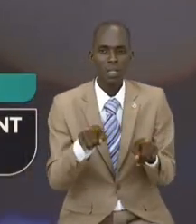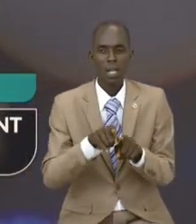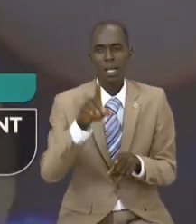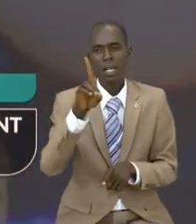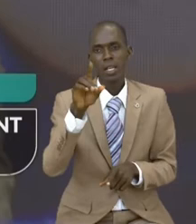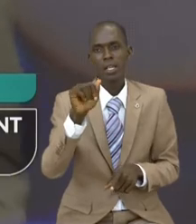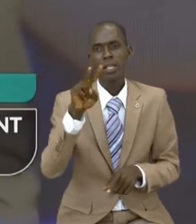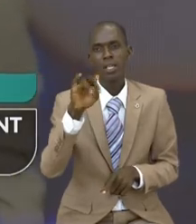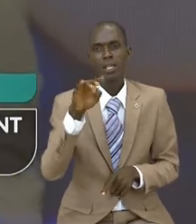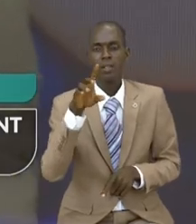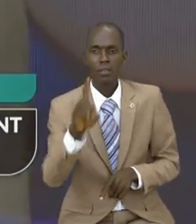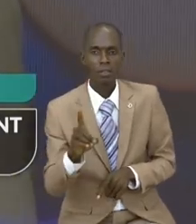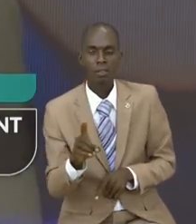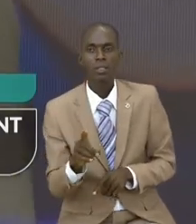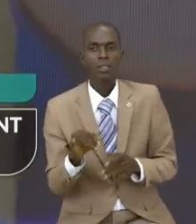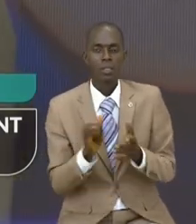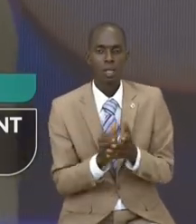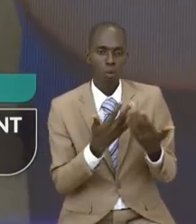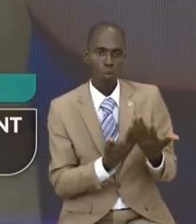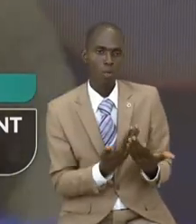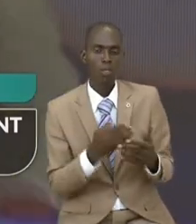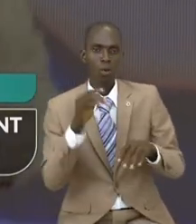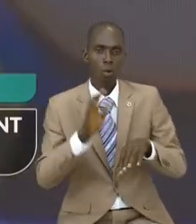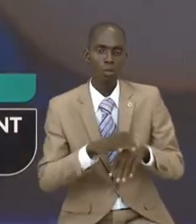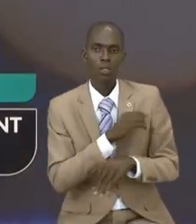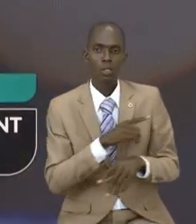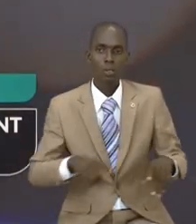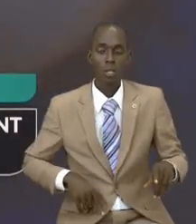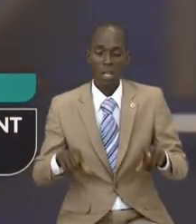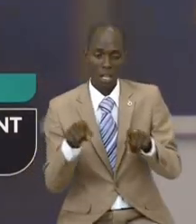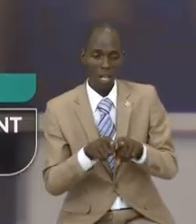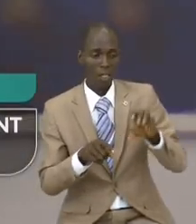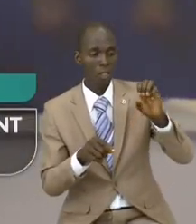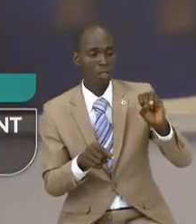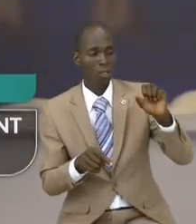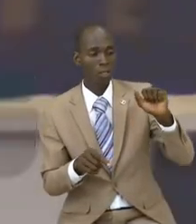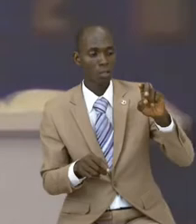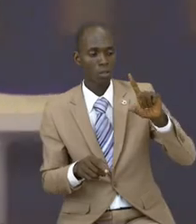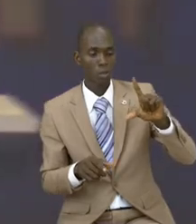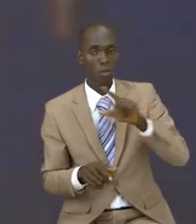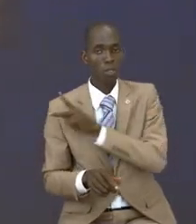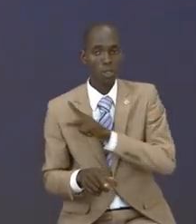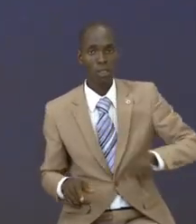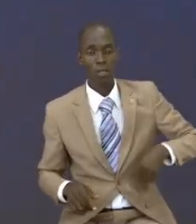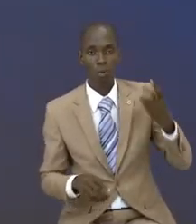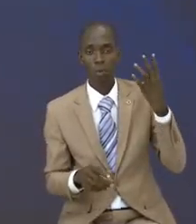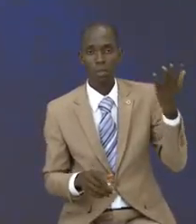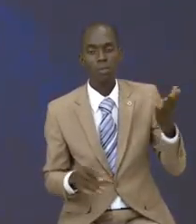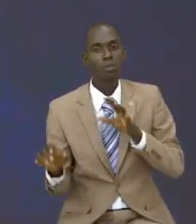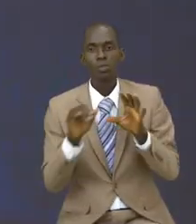their time while Saul was still there. They didn't wait in ignorance and